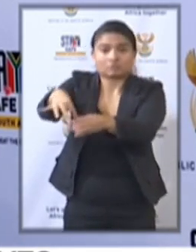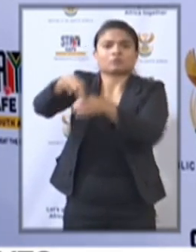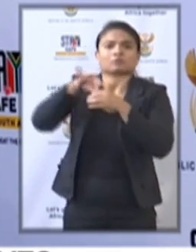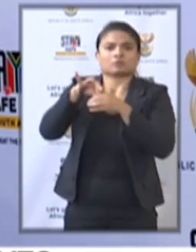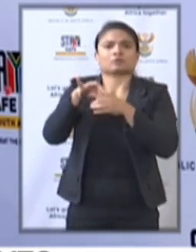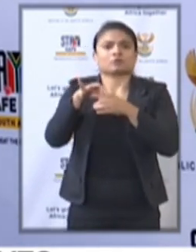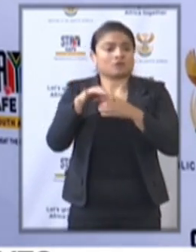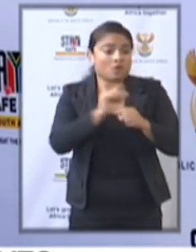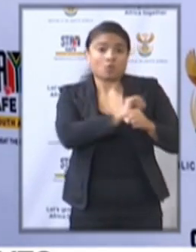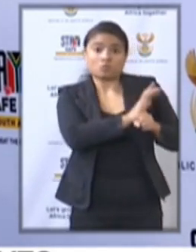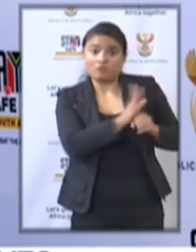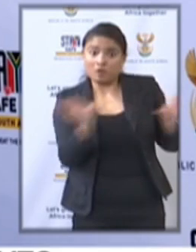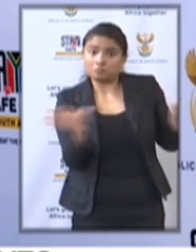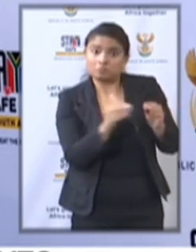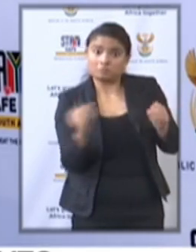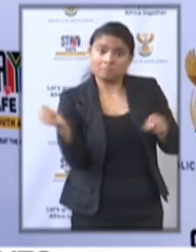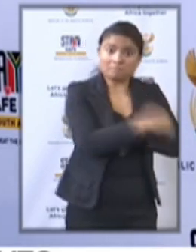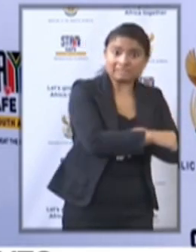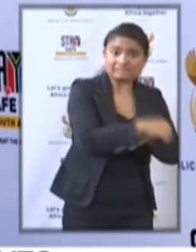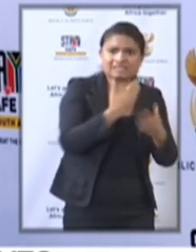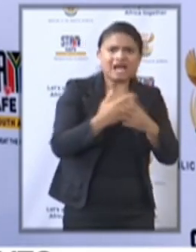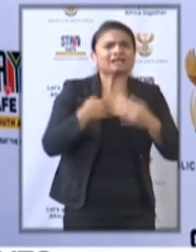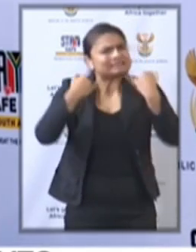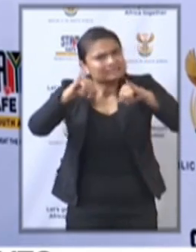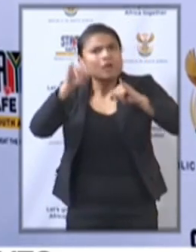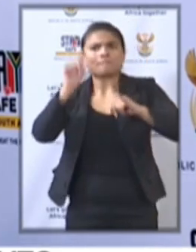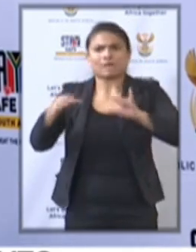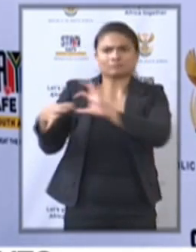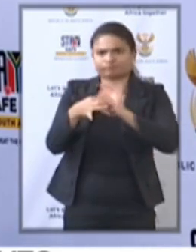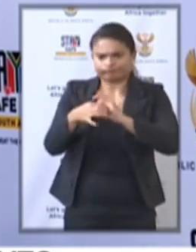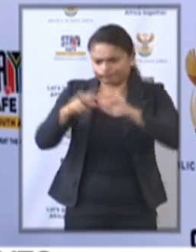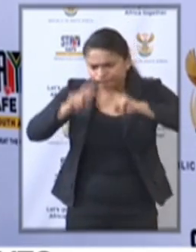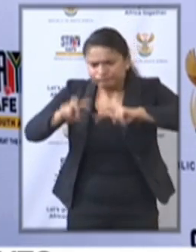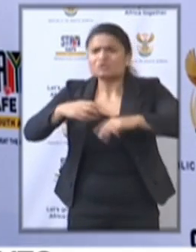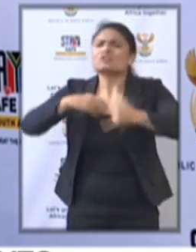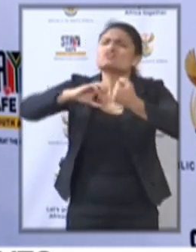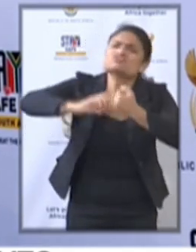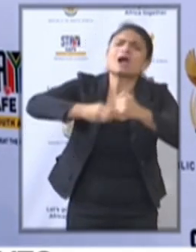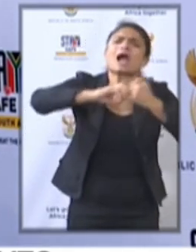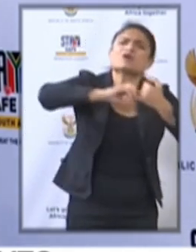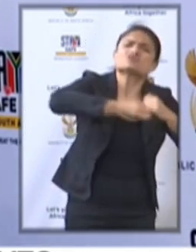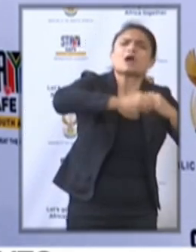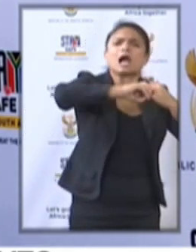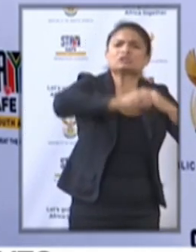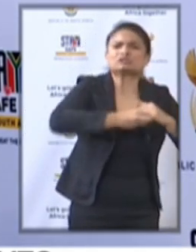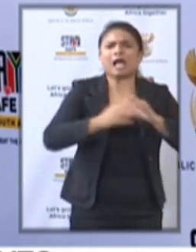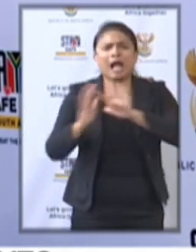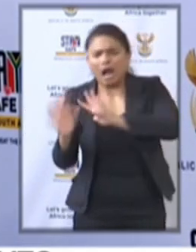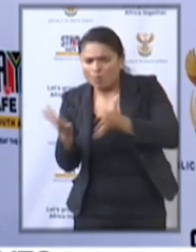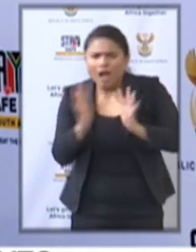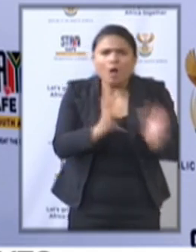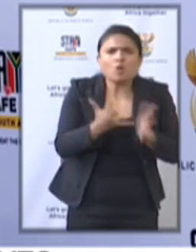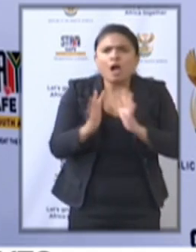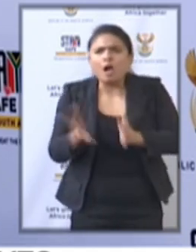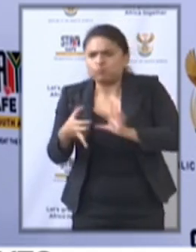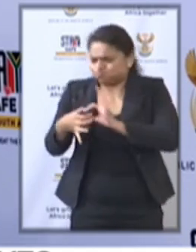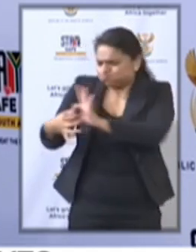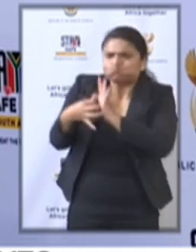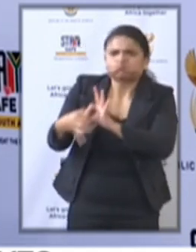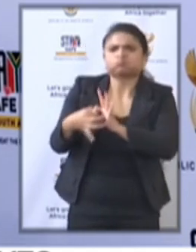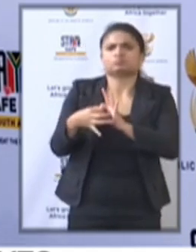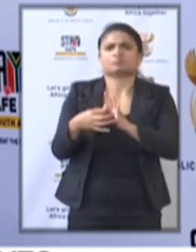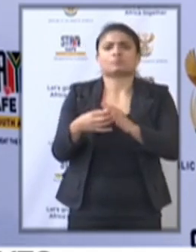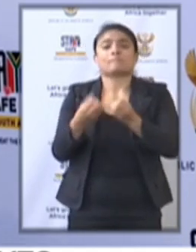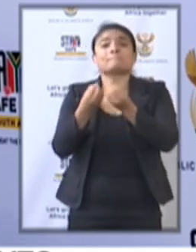nezinye izinto siyazama ngako konke okusemandleni njengoba sisho nje ukuthi sinobudlelwane nenhlangano eziningi